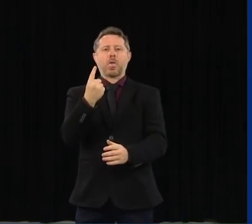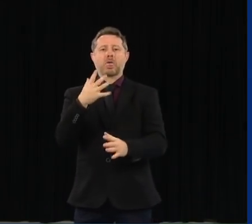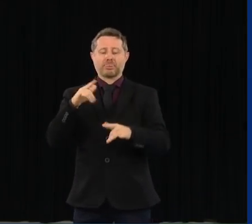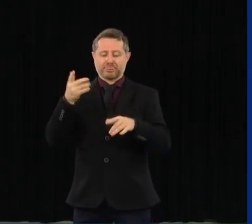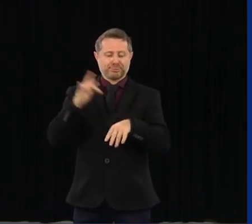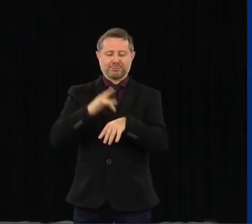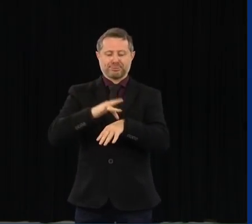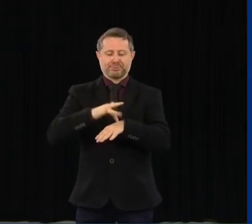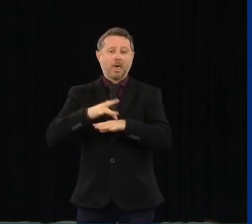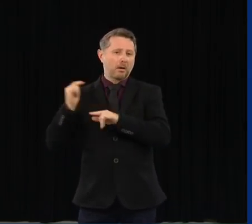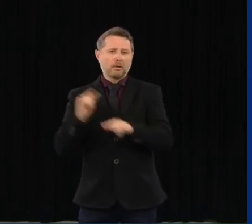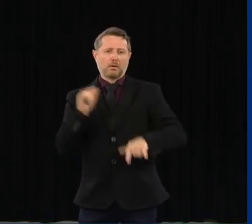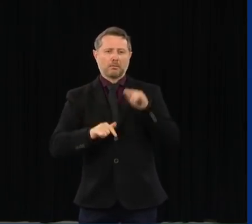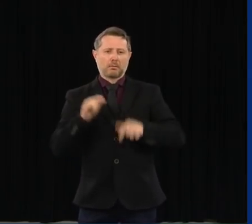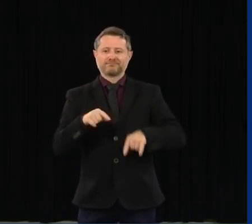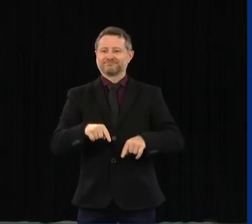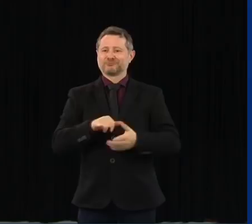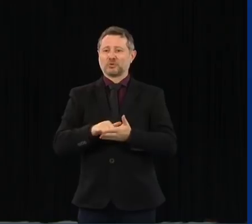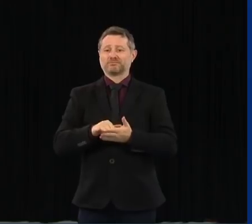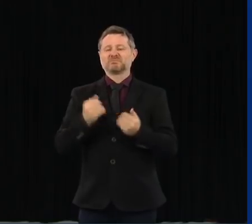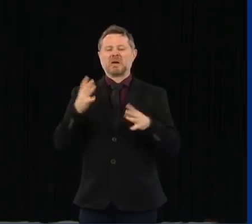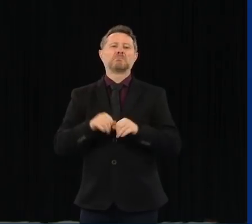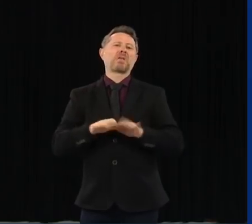sooner and at a higher rate than anyone else.